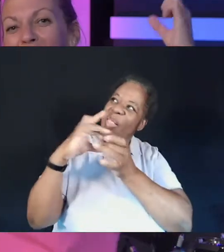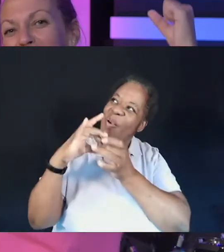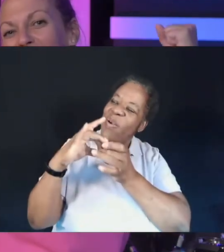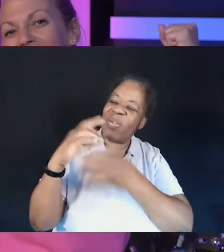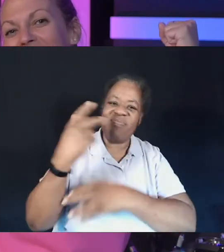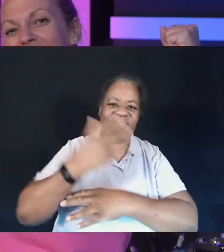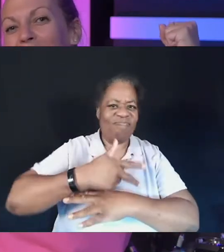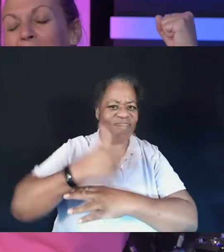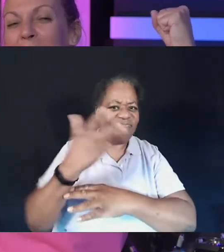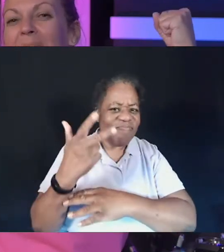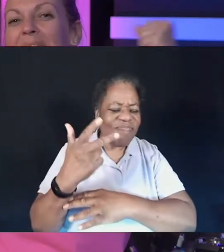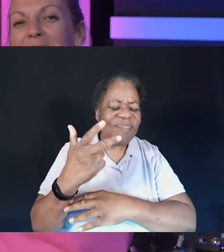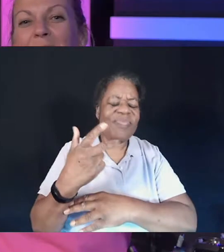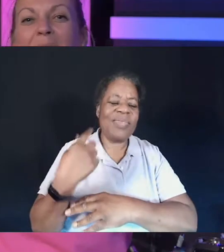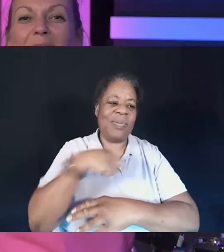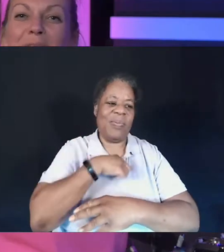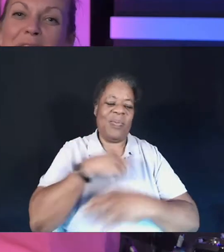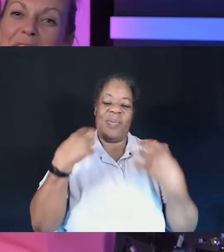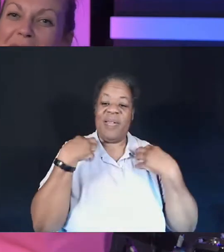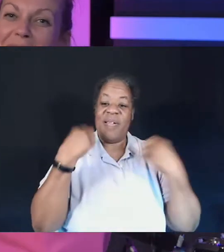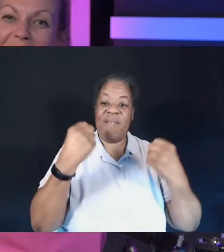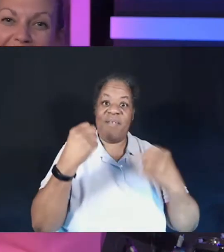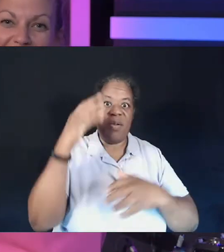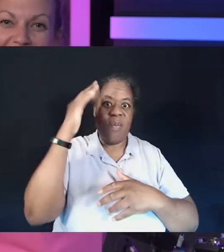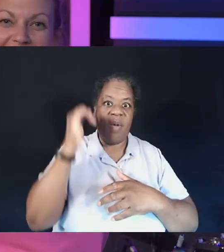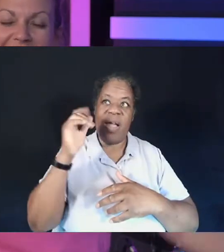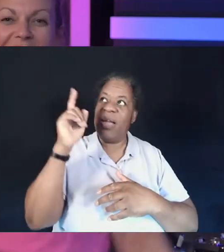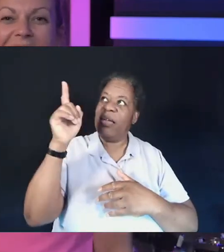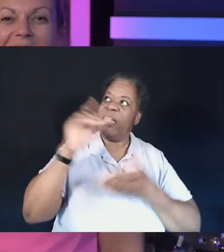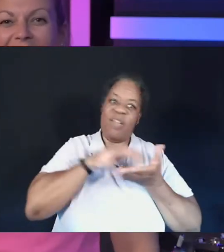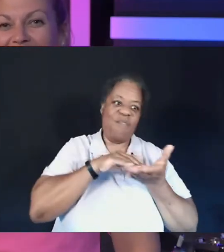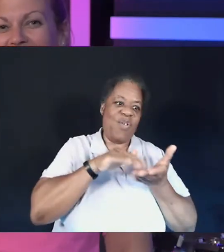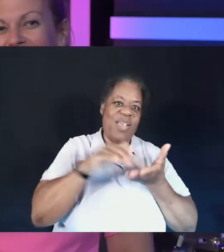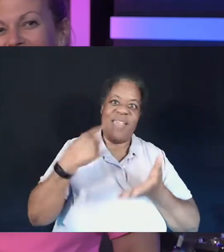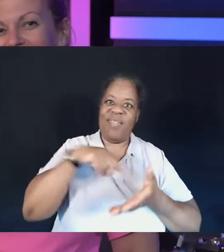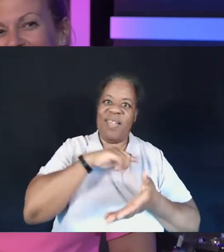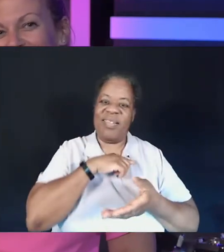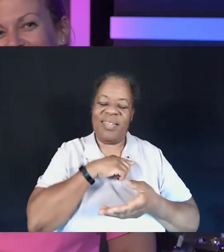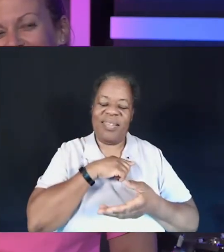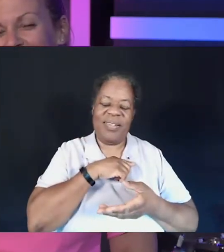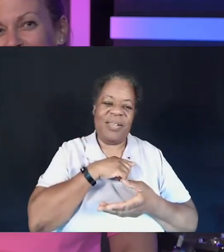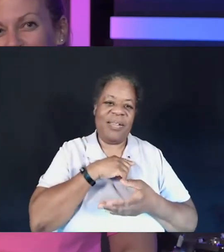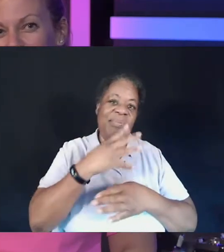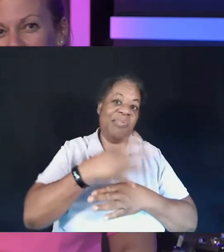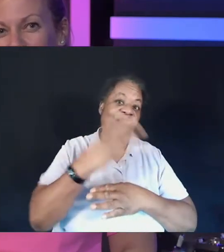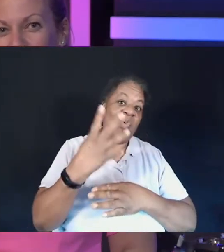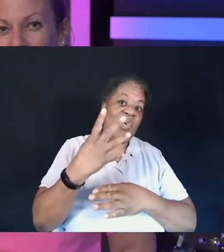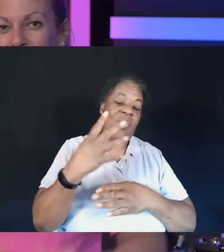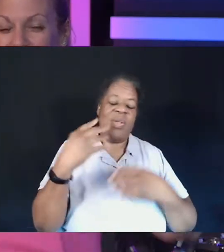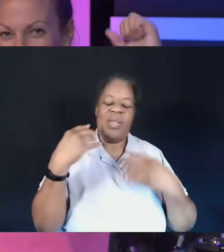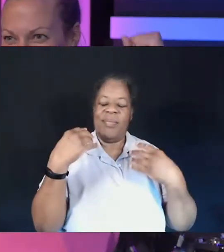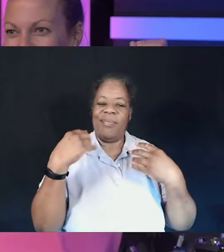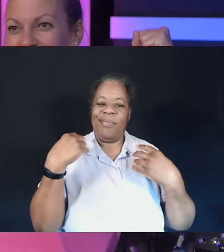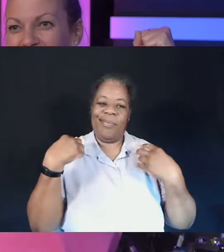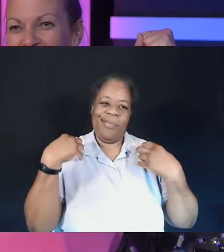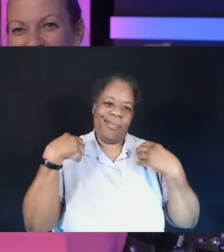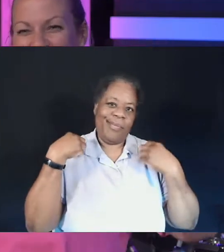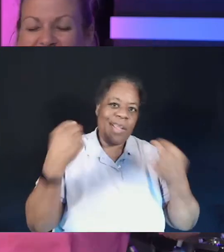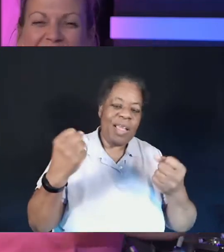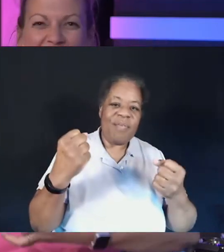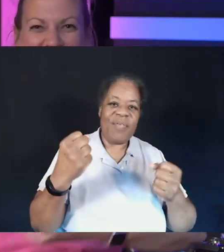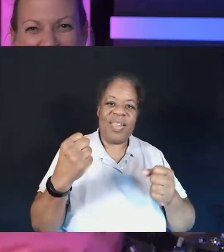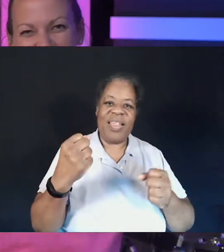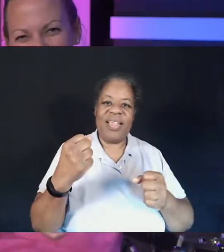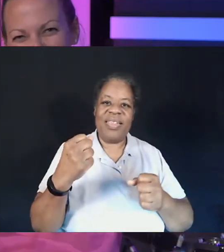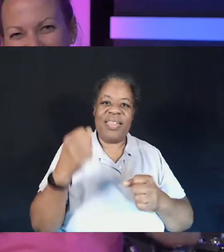have confidence because we are forgiven. And on day 4, we learned we can have confidence because we